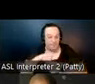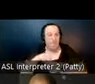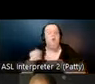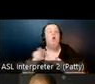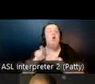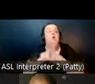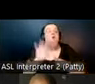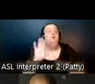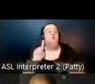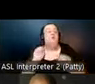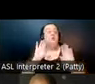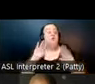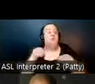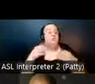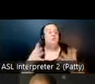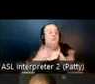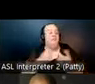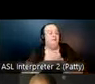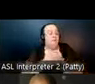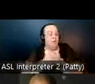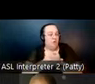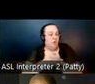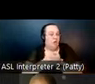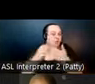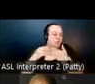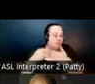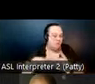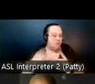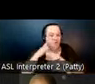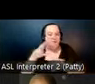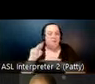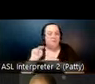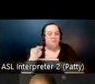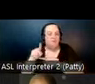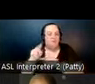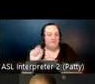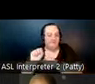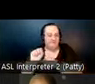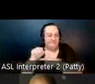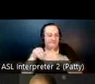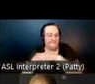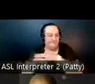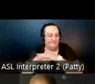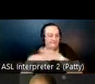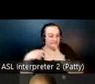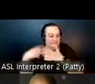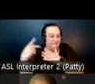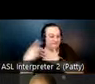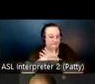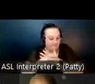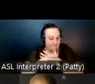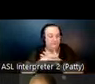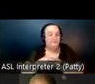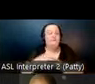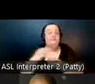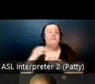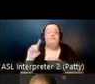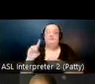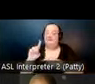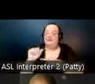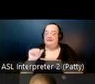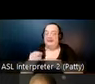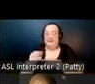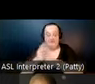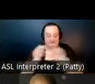provide support and guidance for the National Park Service Accessibility Program and Dam Safety Program